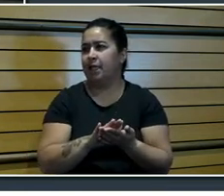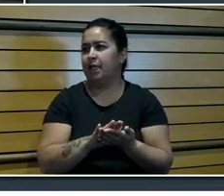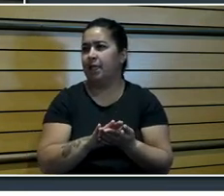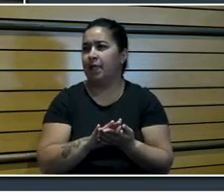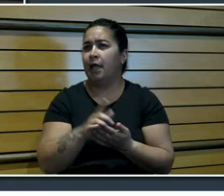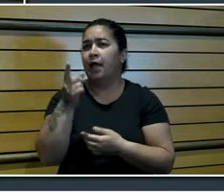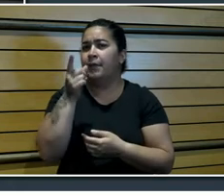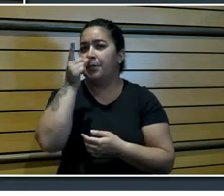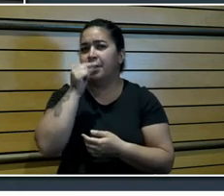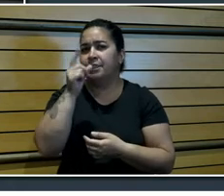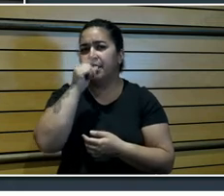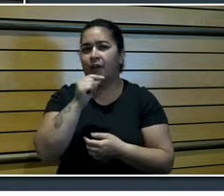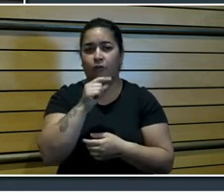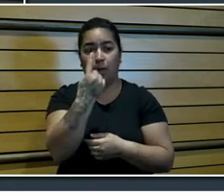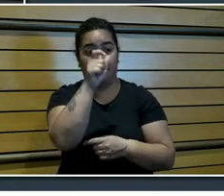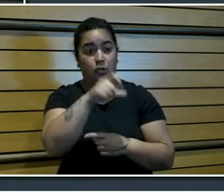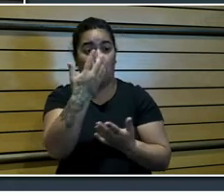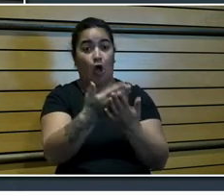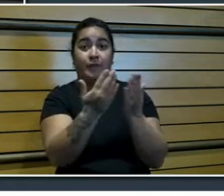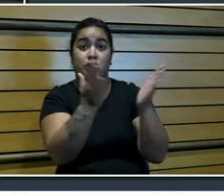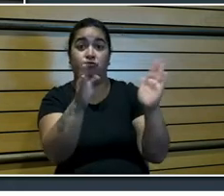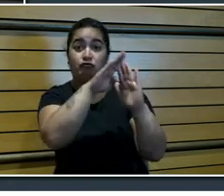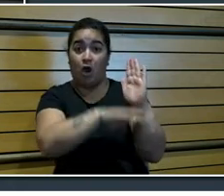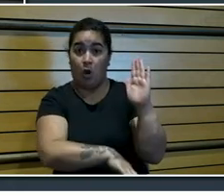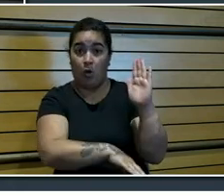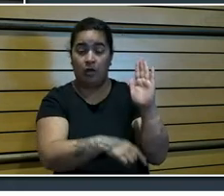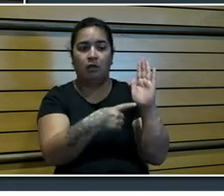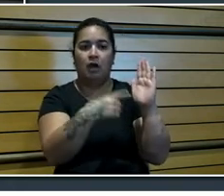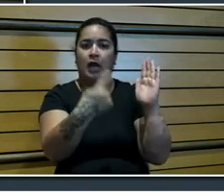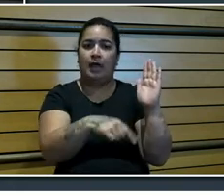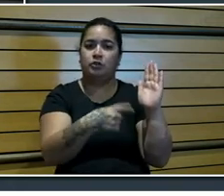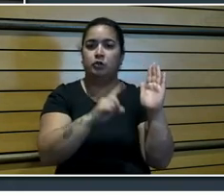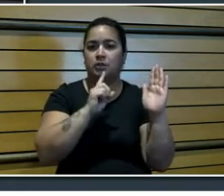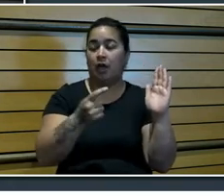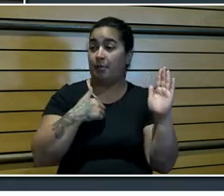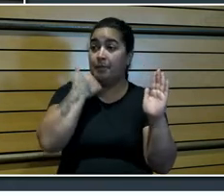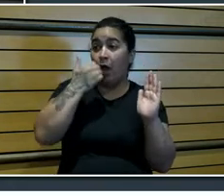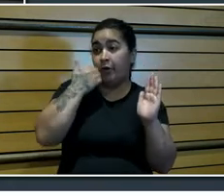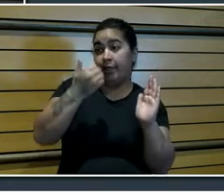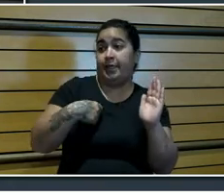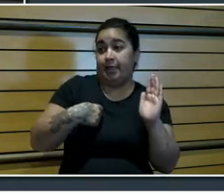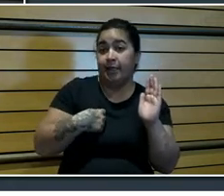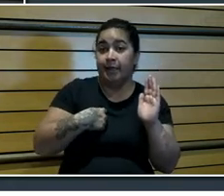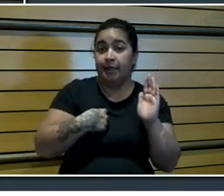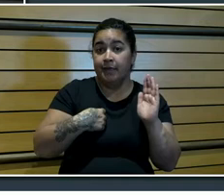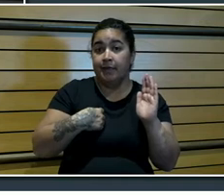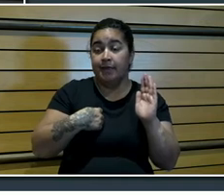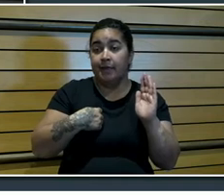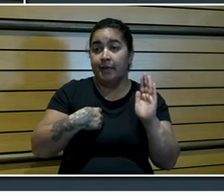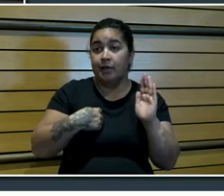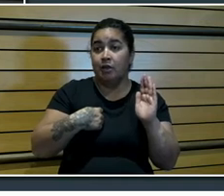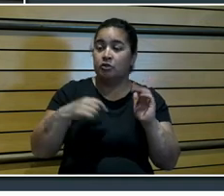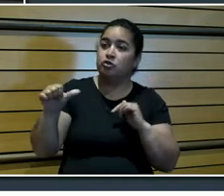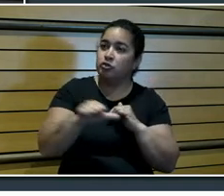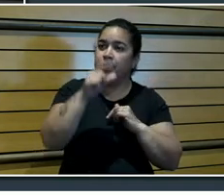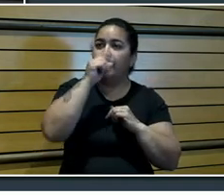ability of a person on the general roll to have a say on whether or not I as a Māori can or should or how I use my vote, or